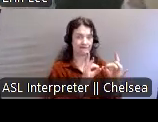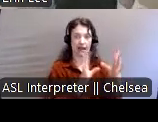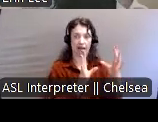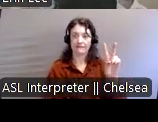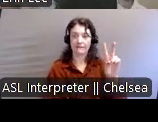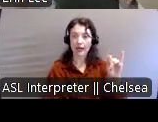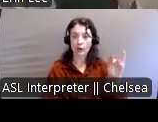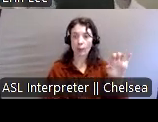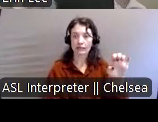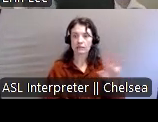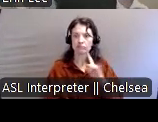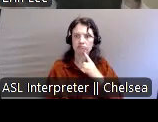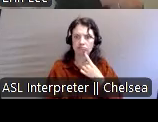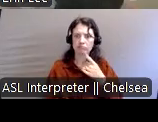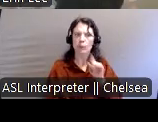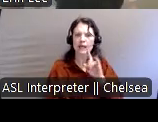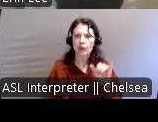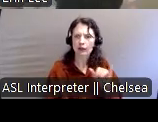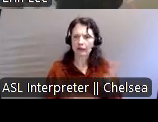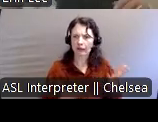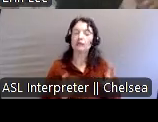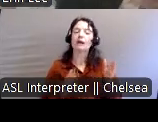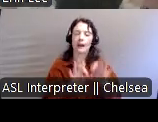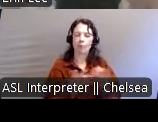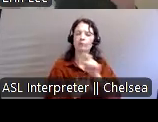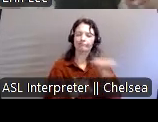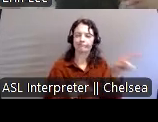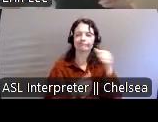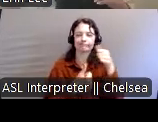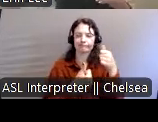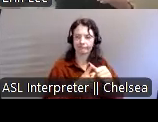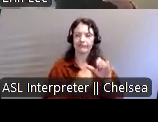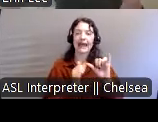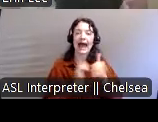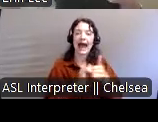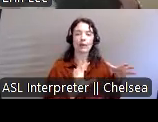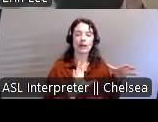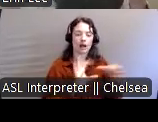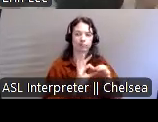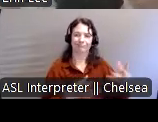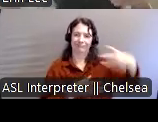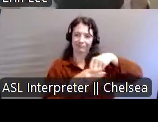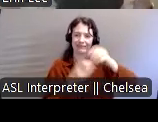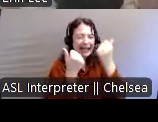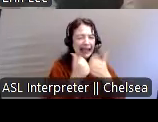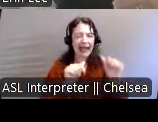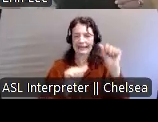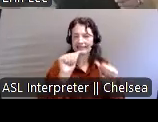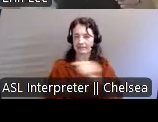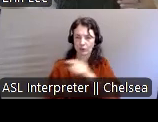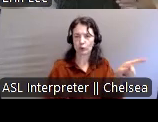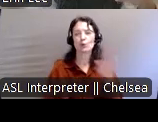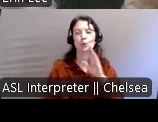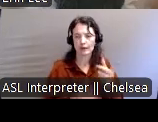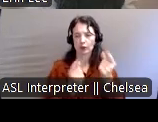pieces are really important for us to take away with us today in terms of integrating those pieces in any assessments and interactions and interventions